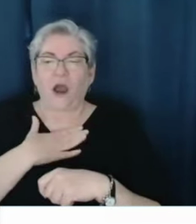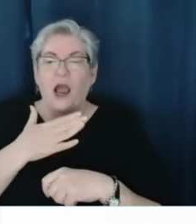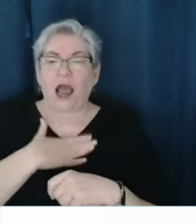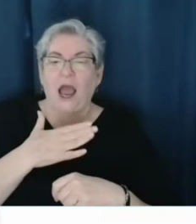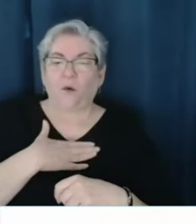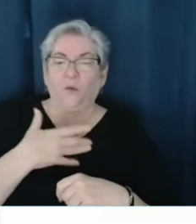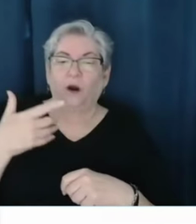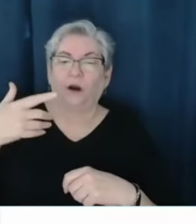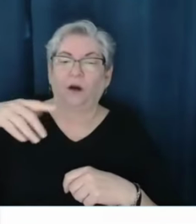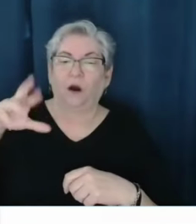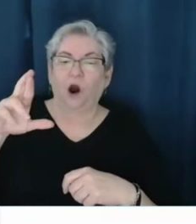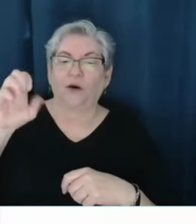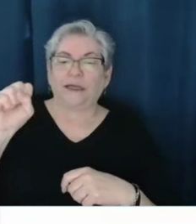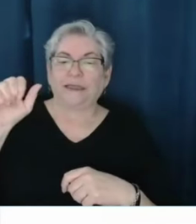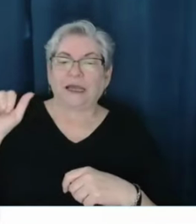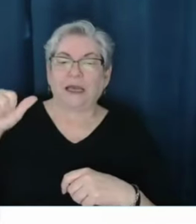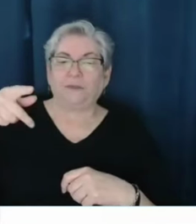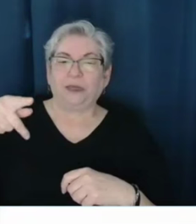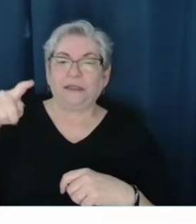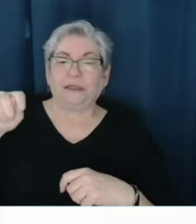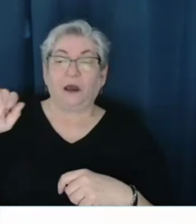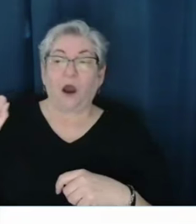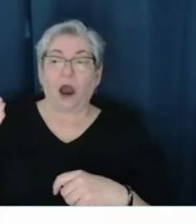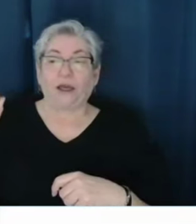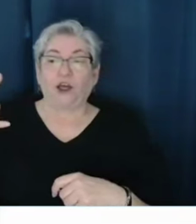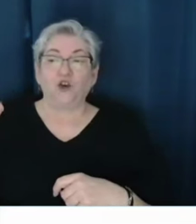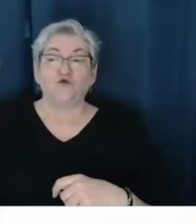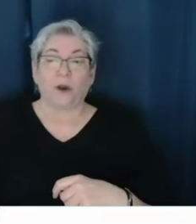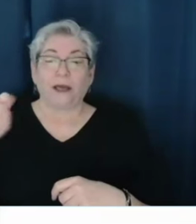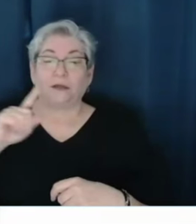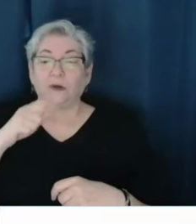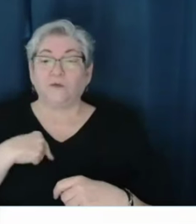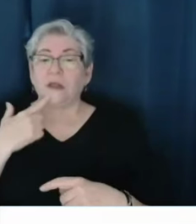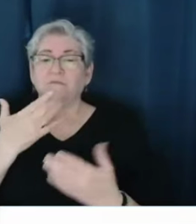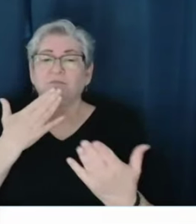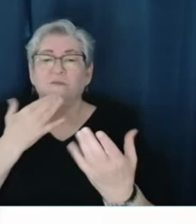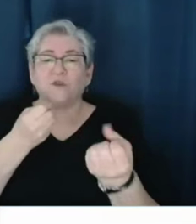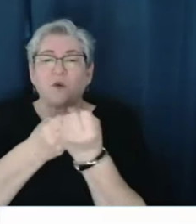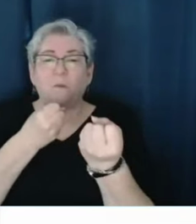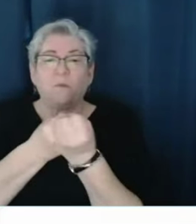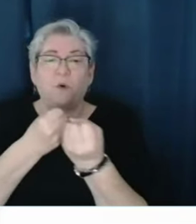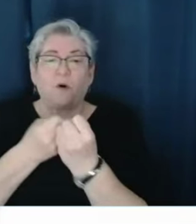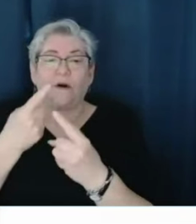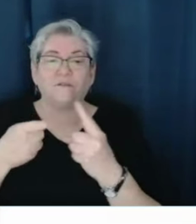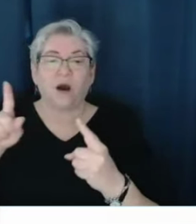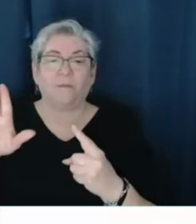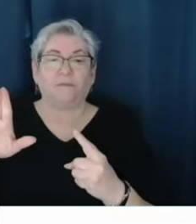grant. And so we are so grateful for the ongoing support from the